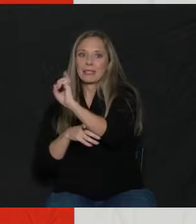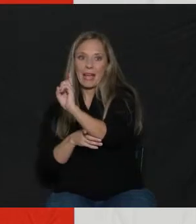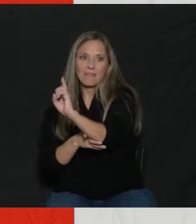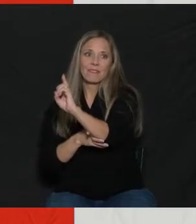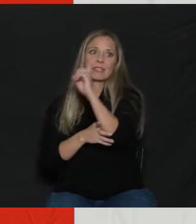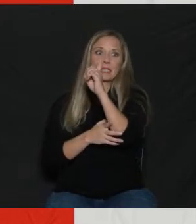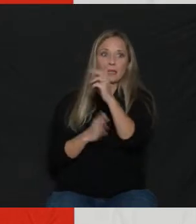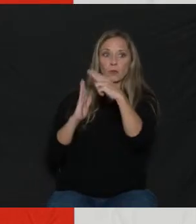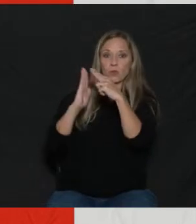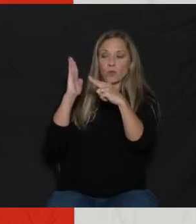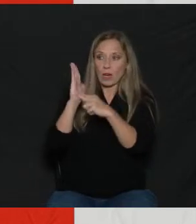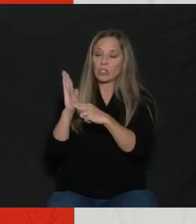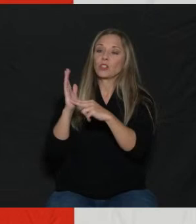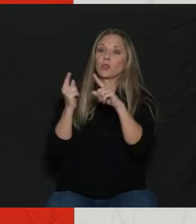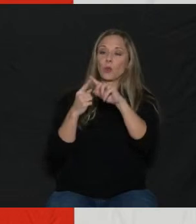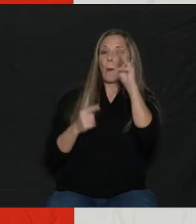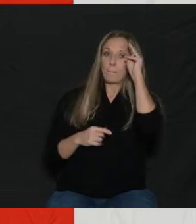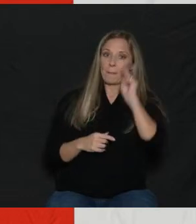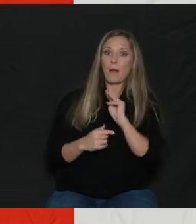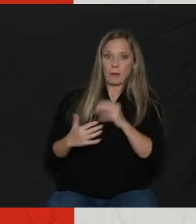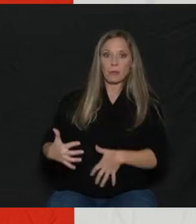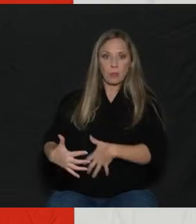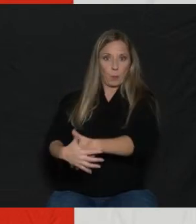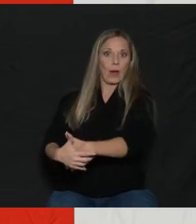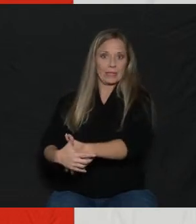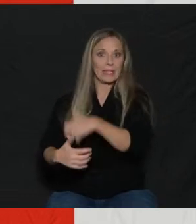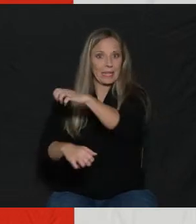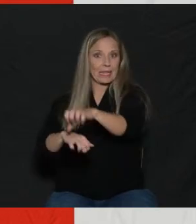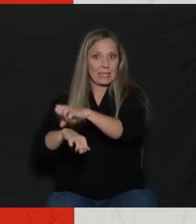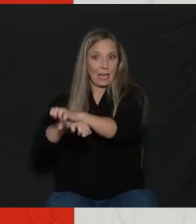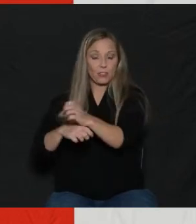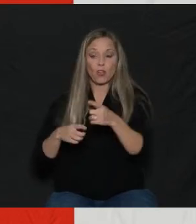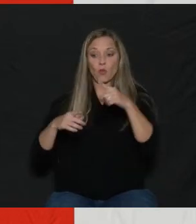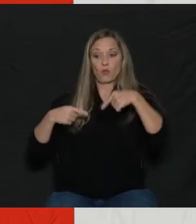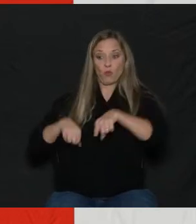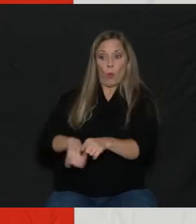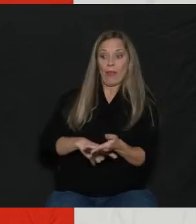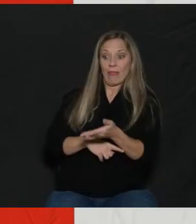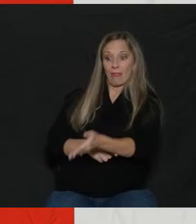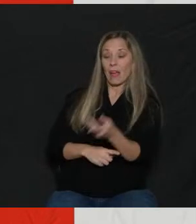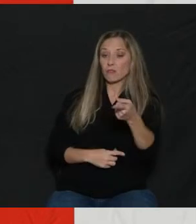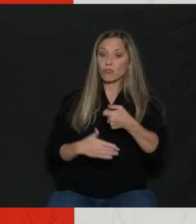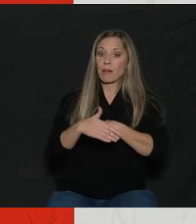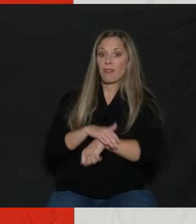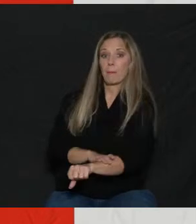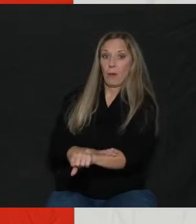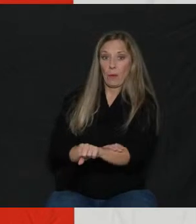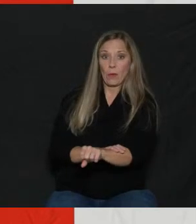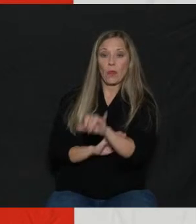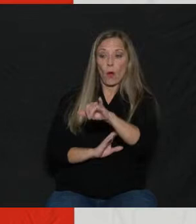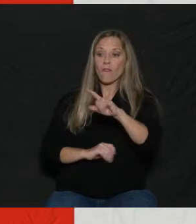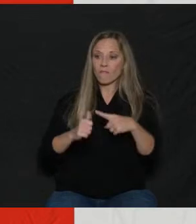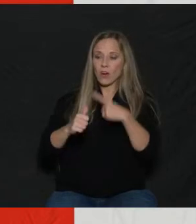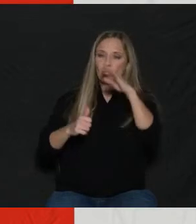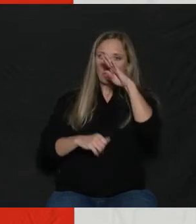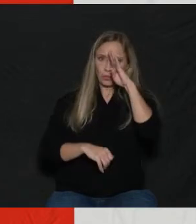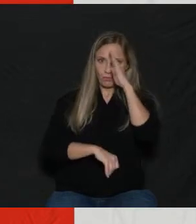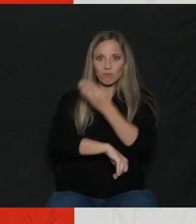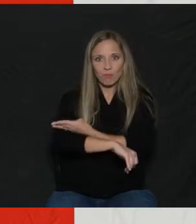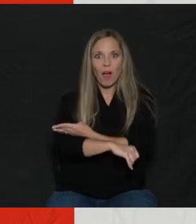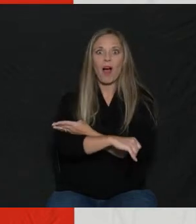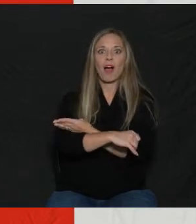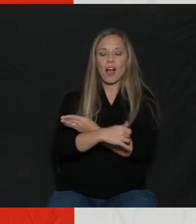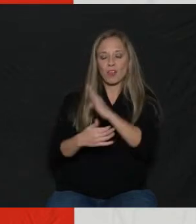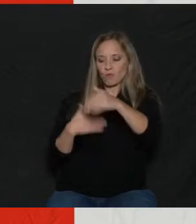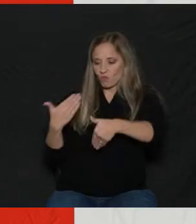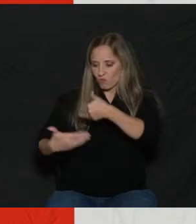was pregnant. While they were there, the time came for her to give birth. Then she gave birth to her firstborn son. She wrapped him tightly